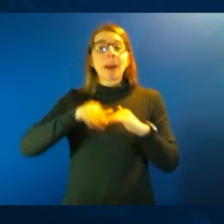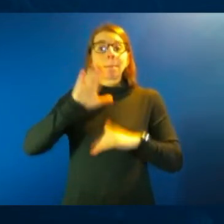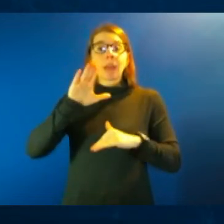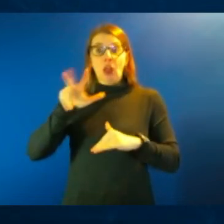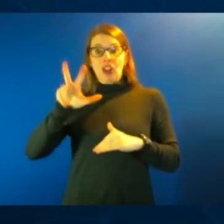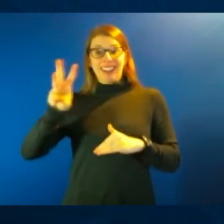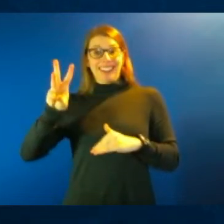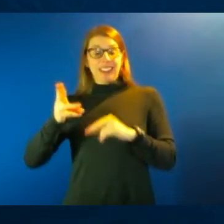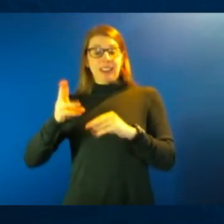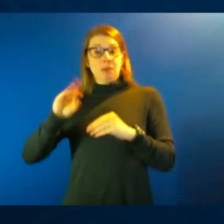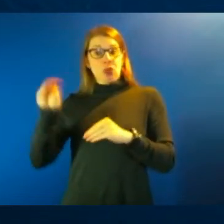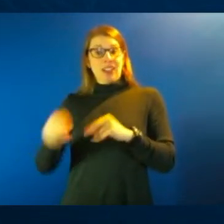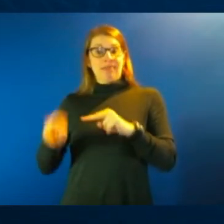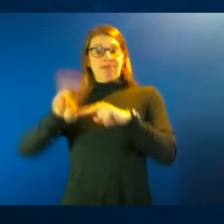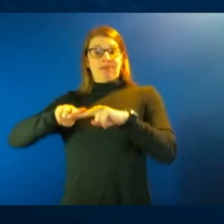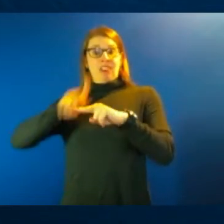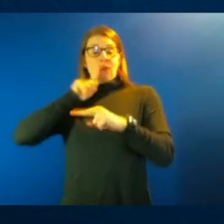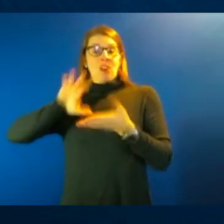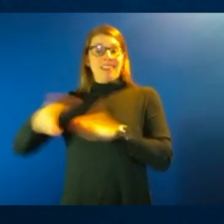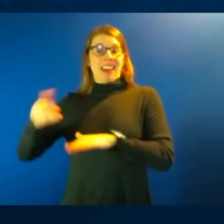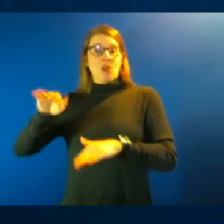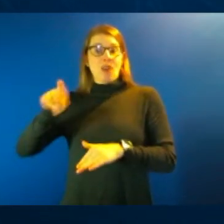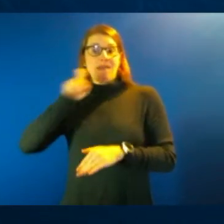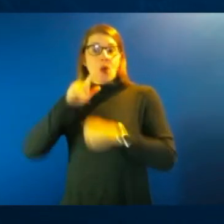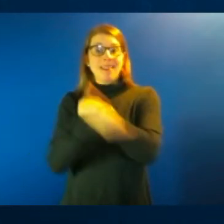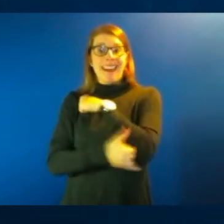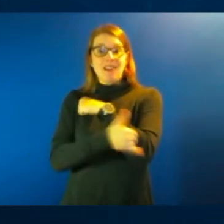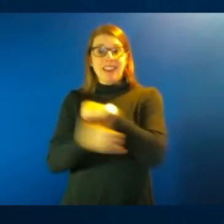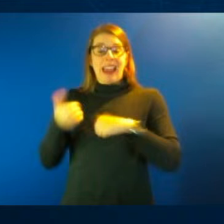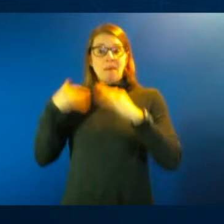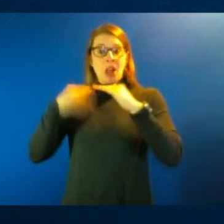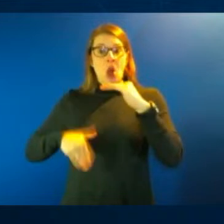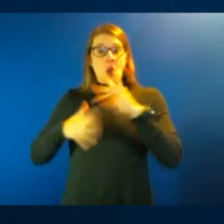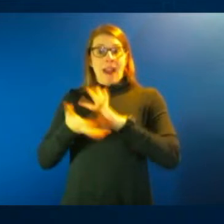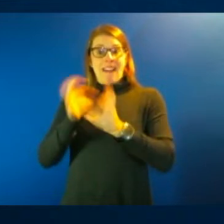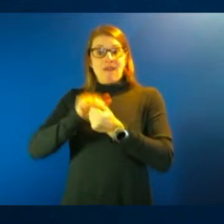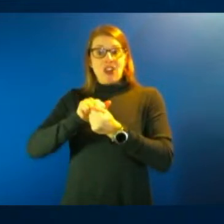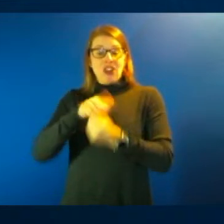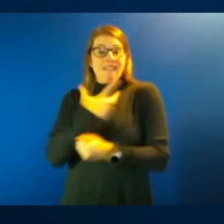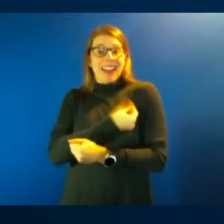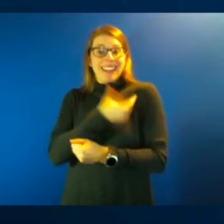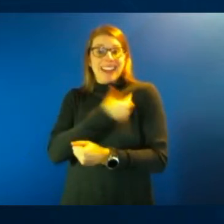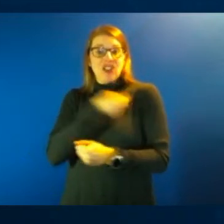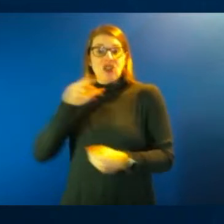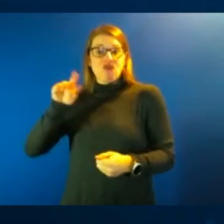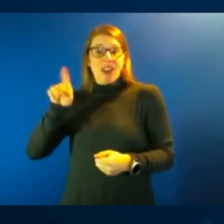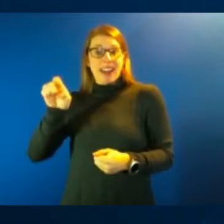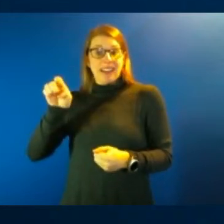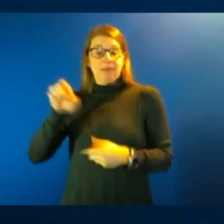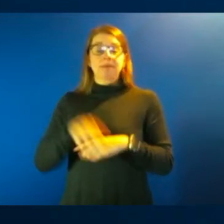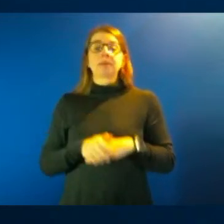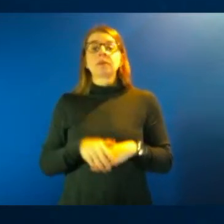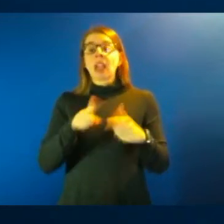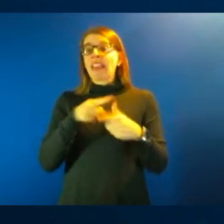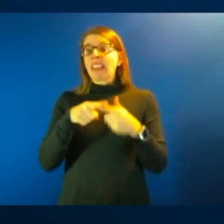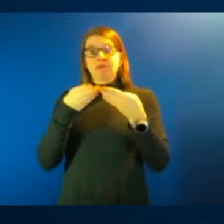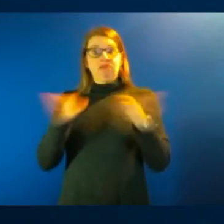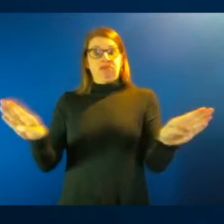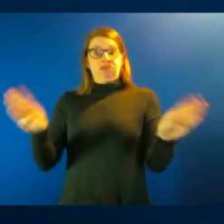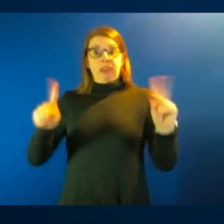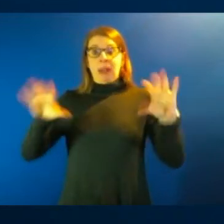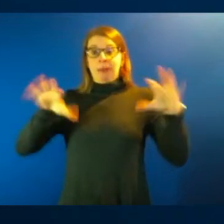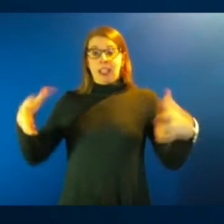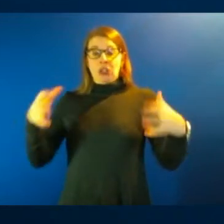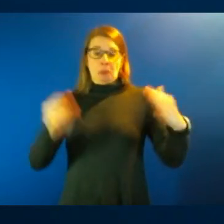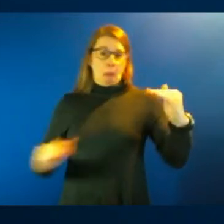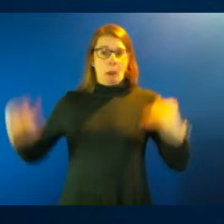36% increase in the death rate for counties that had that below average vaccination rate. And then when you look at the general population, it's even greater.